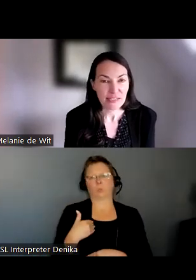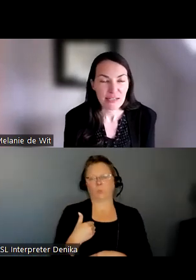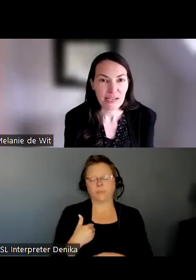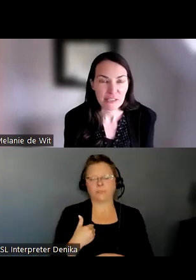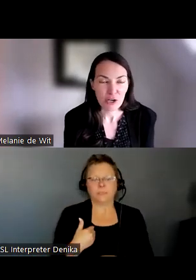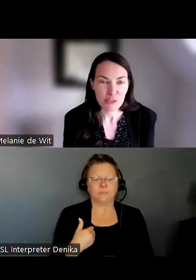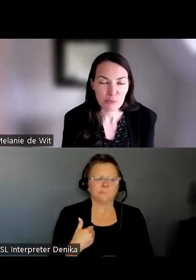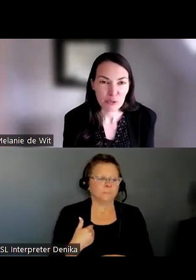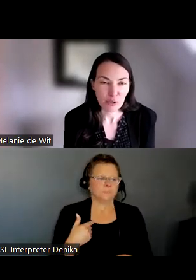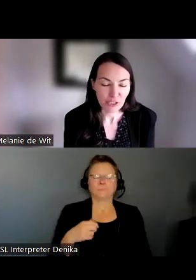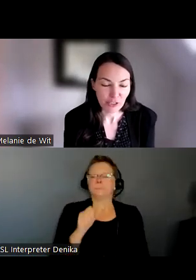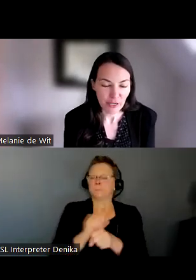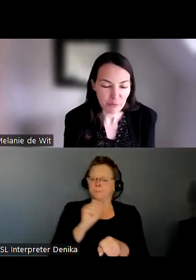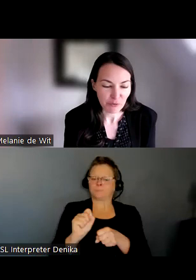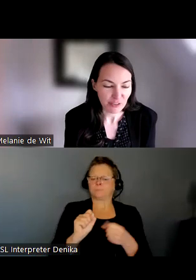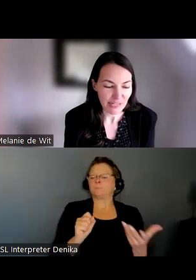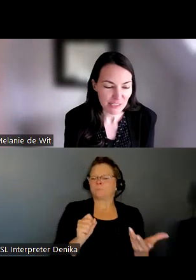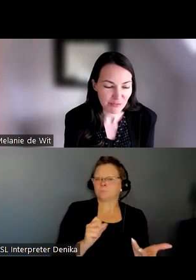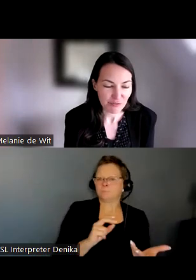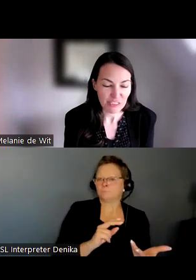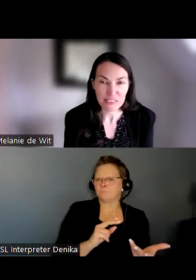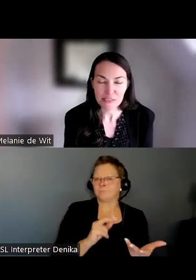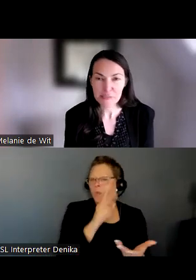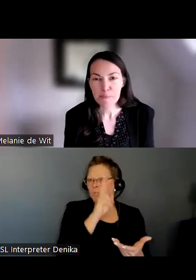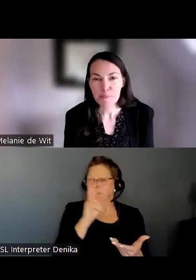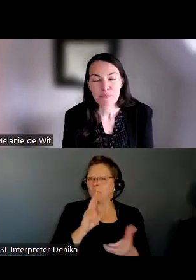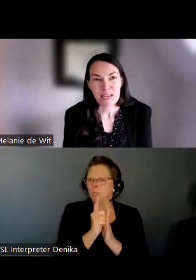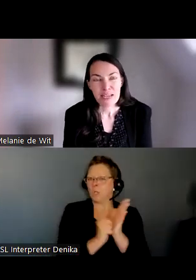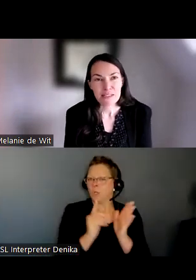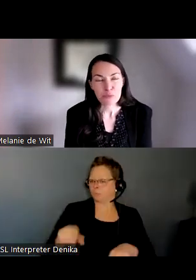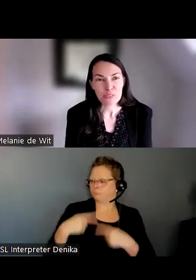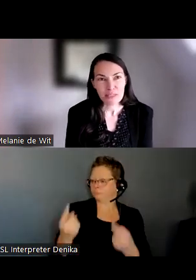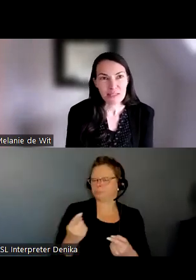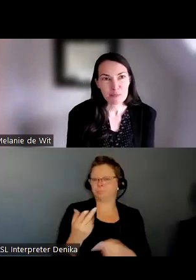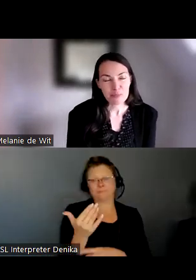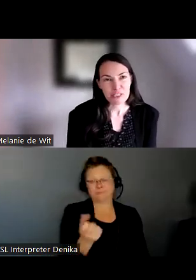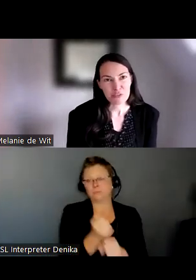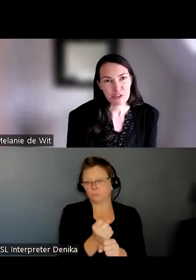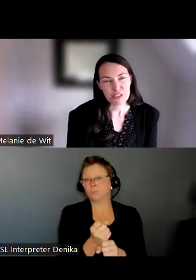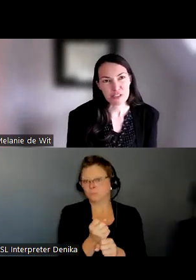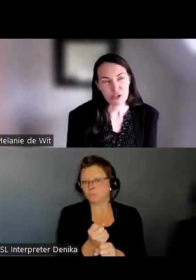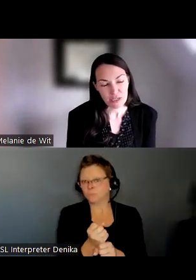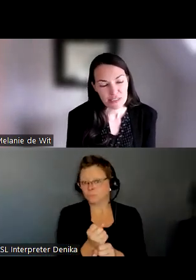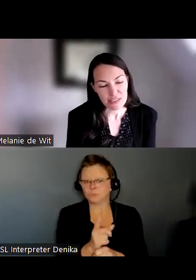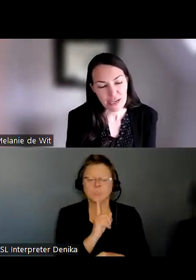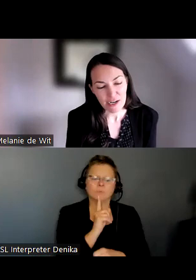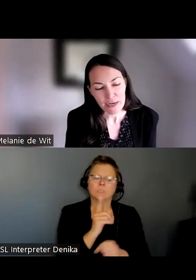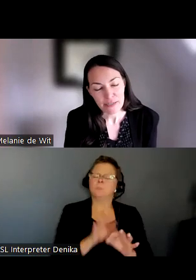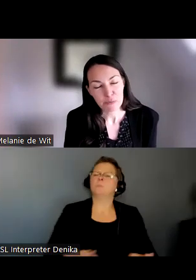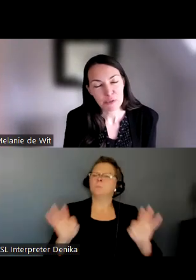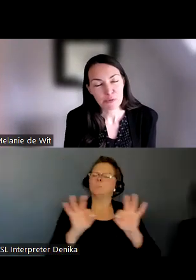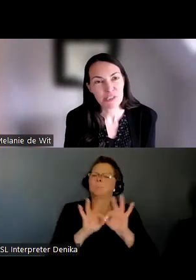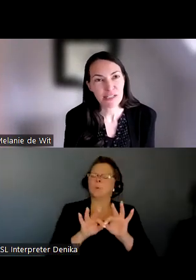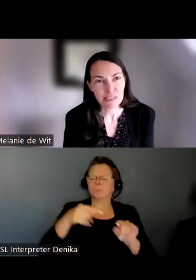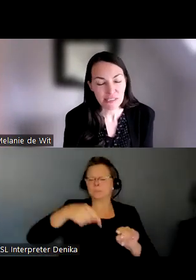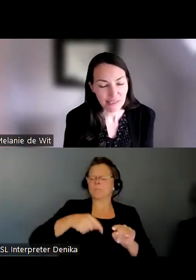working as a hospital lawyer for the last 15 years. And really the impetus for this talk is that I